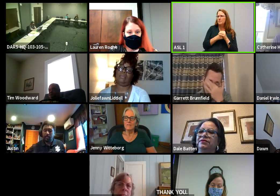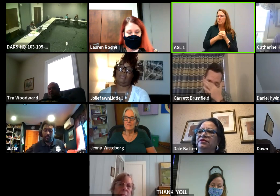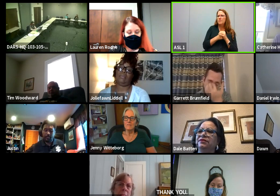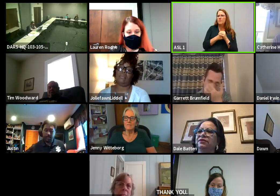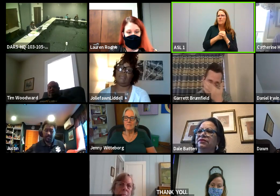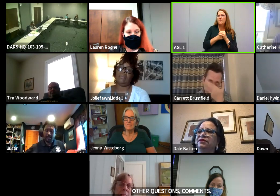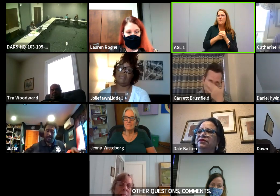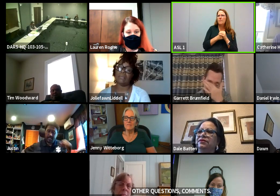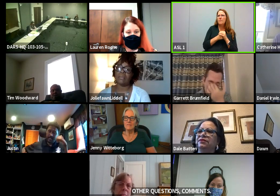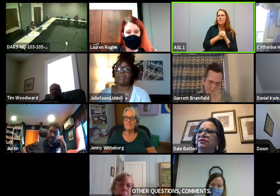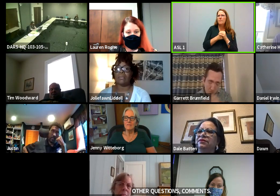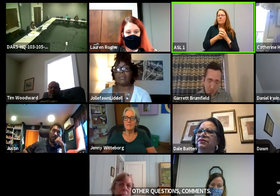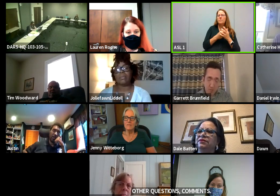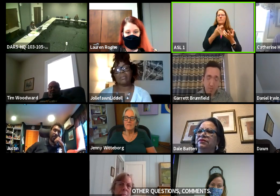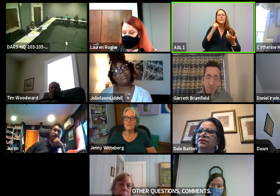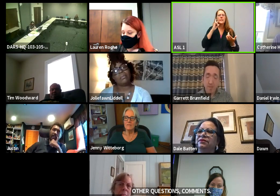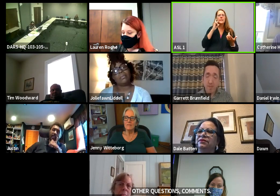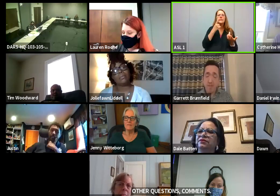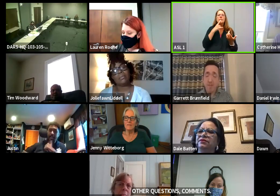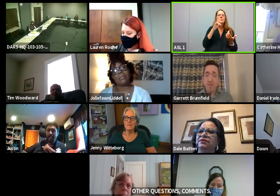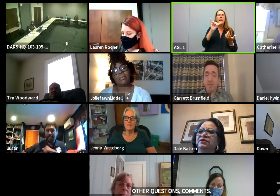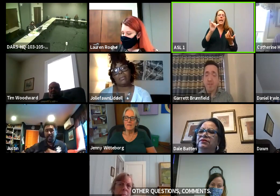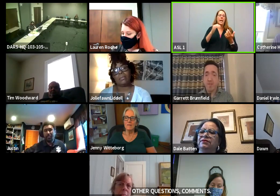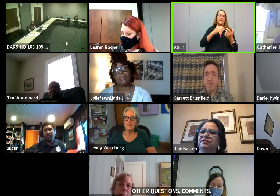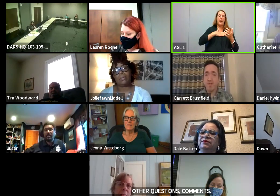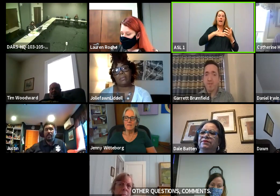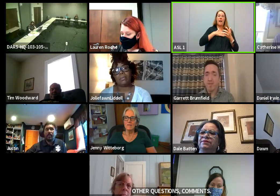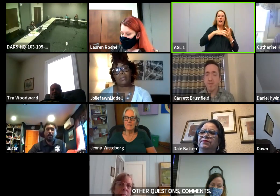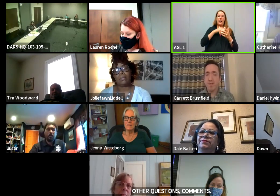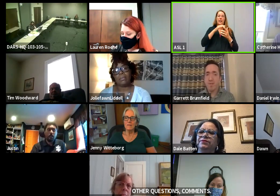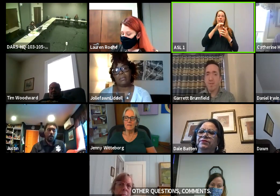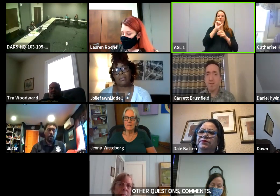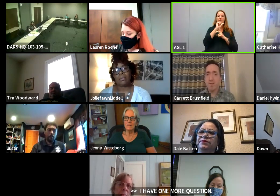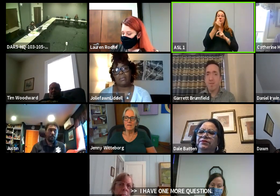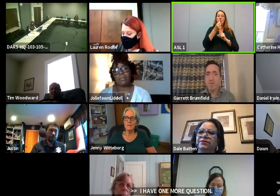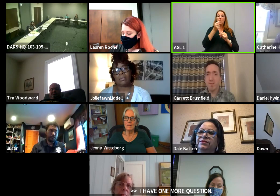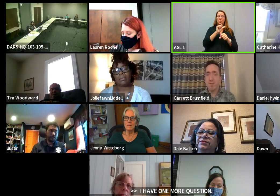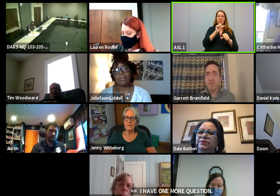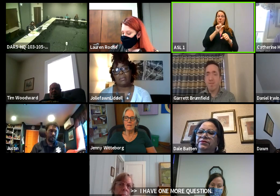Say like with my circumstances with work and they're handing out PPE,